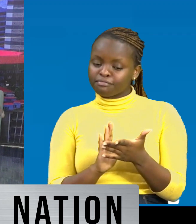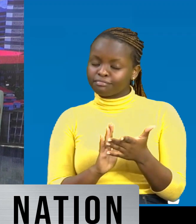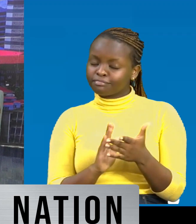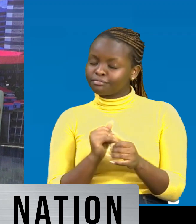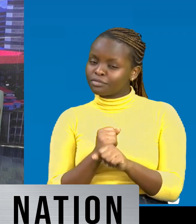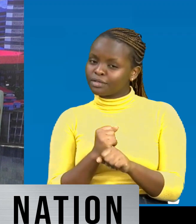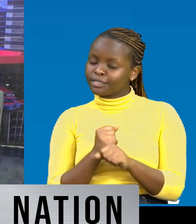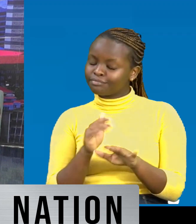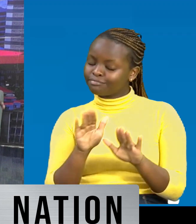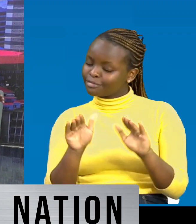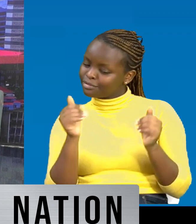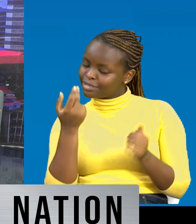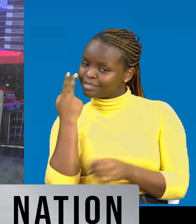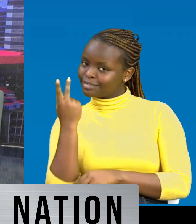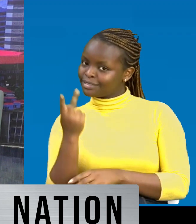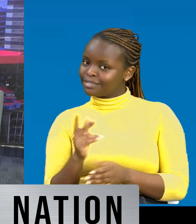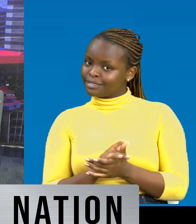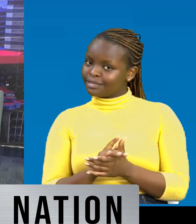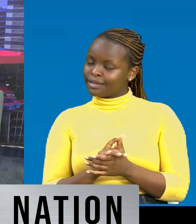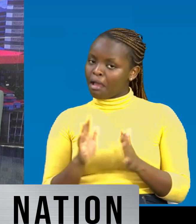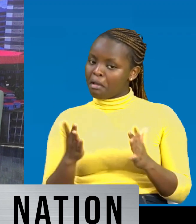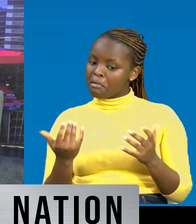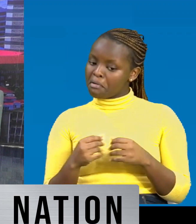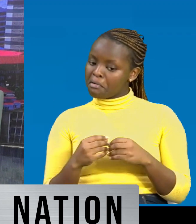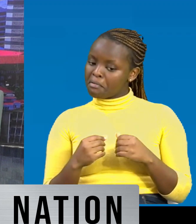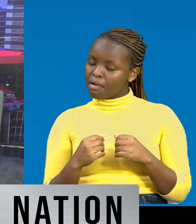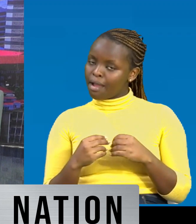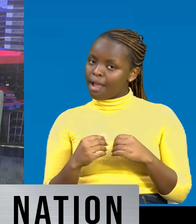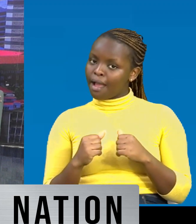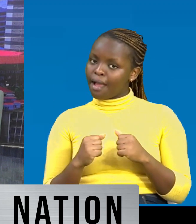and see. Right, let's wait and